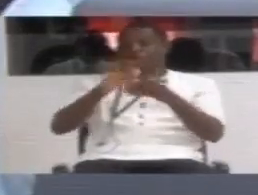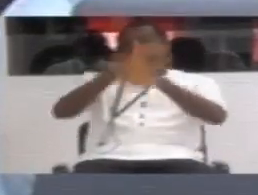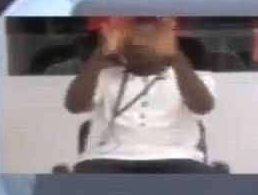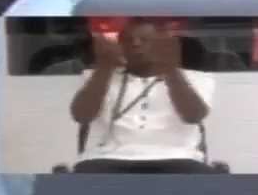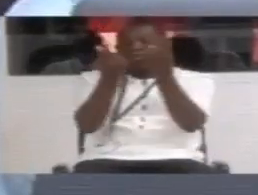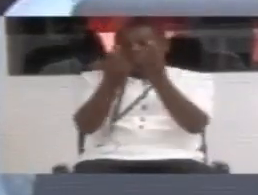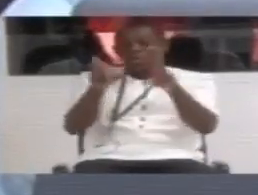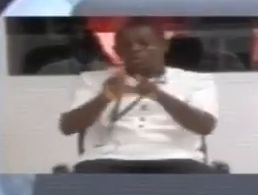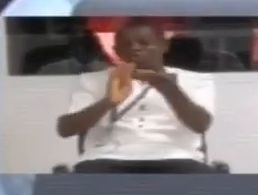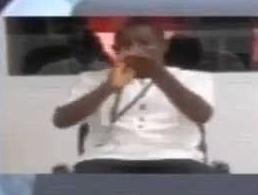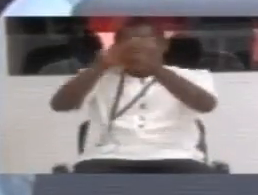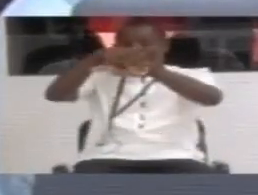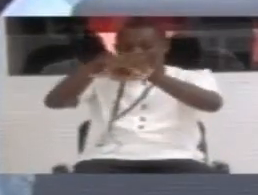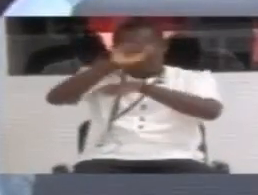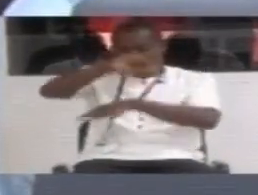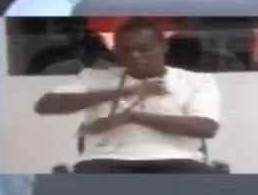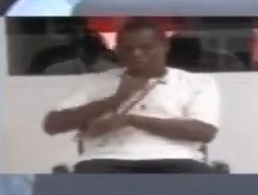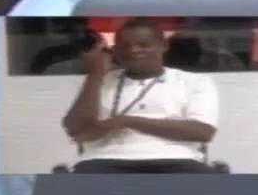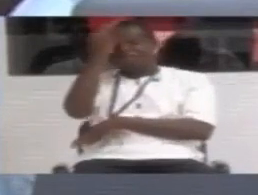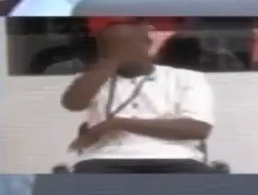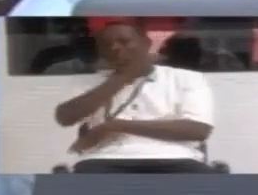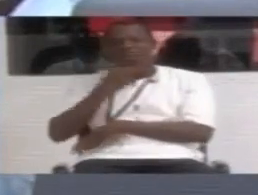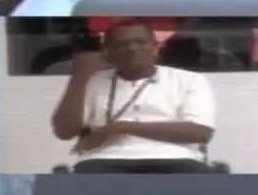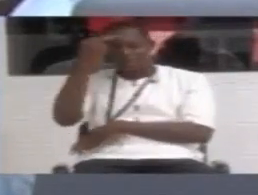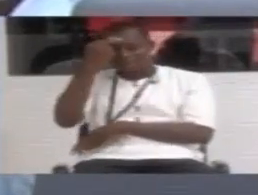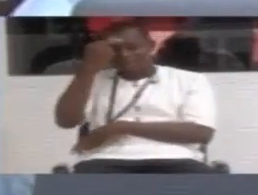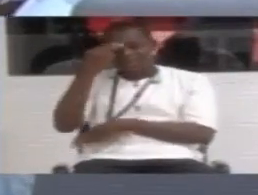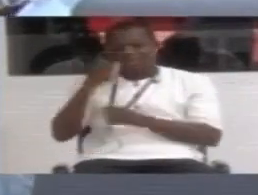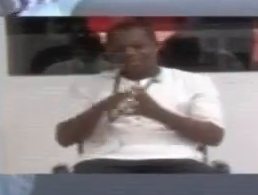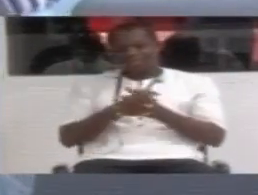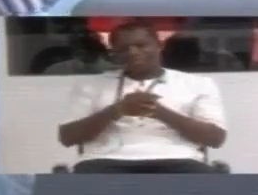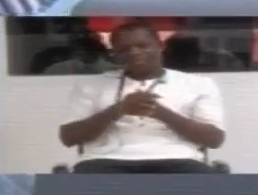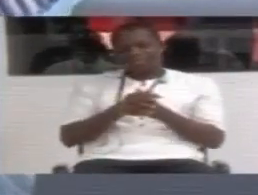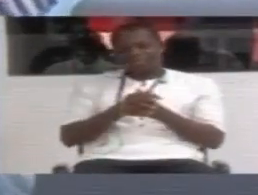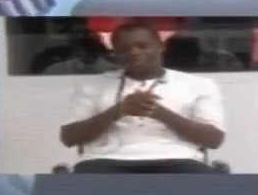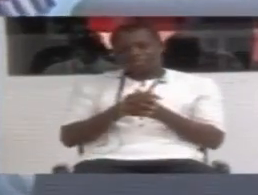gi. Yangi solon lo xamne dafa mur sa xar kanam bi pour nit ñi buñ la xamé.